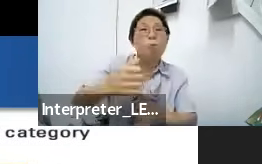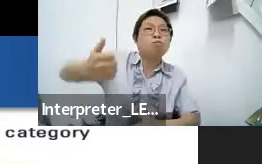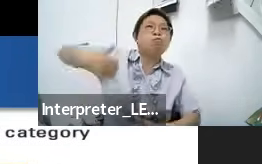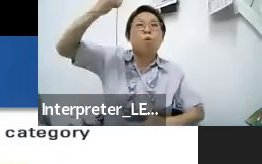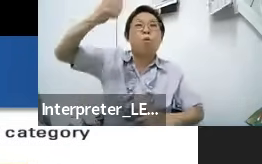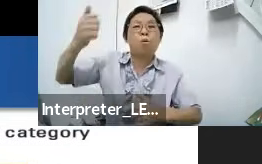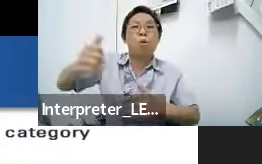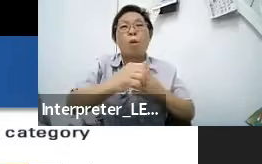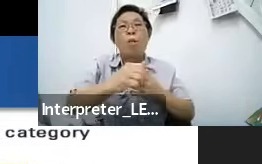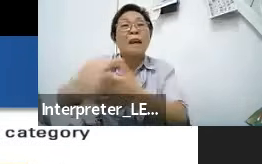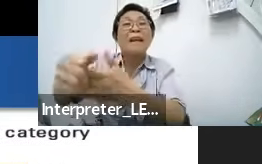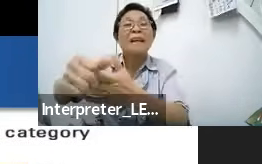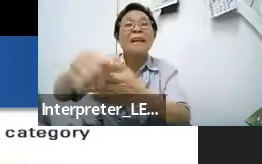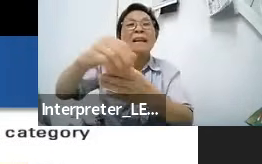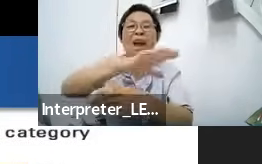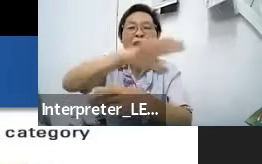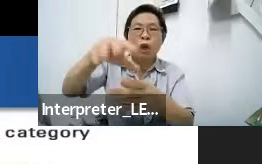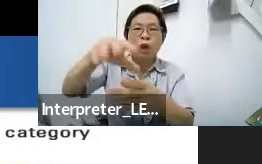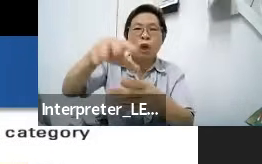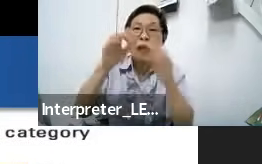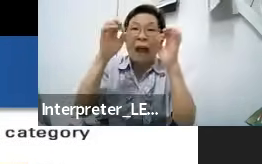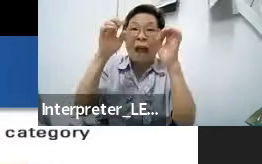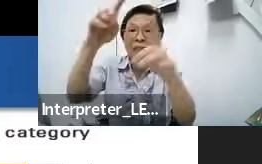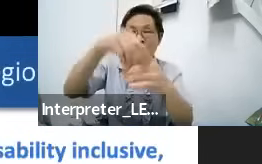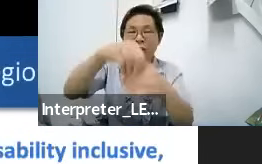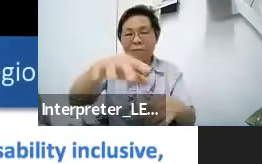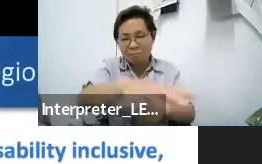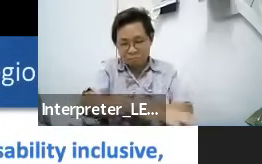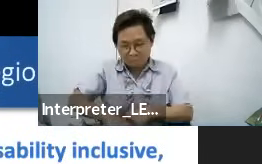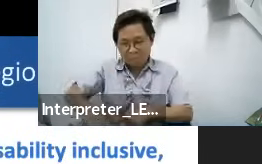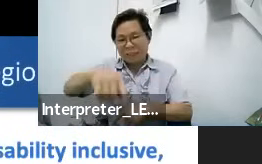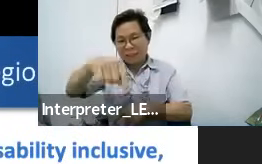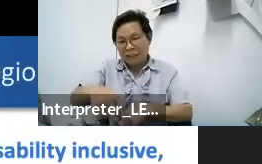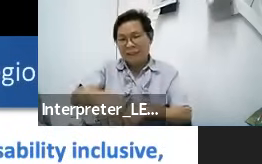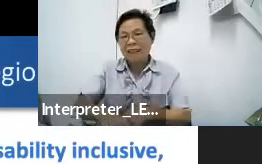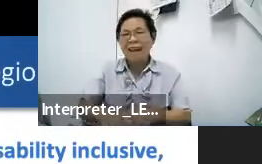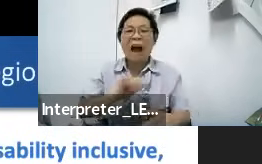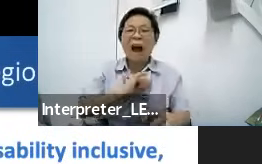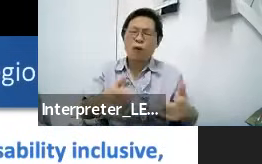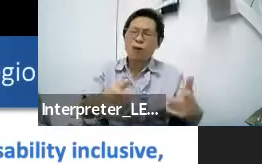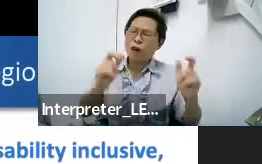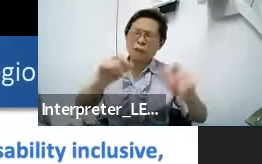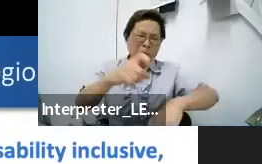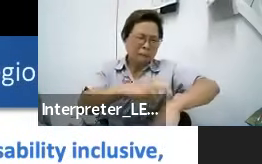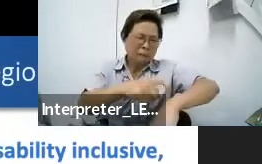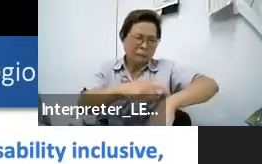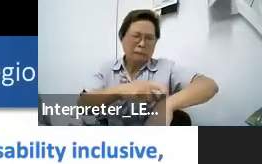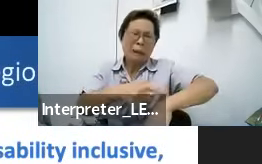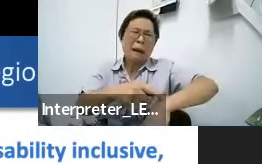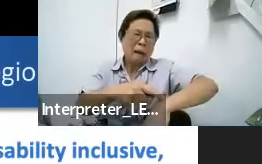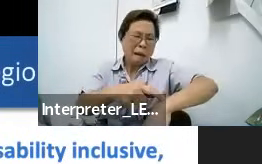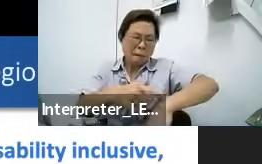in the region. Next. I will go quickly because my time is almost up.